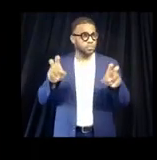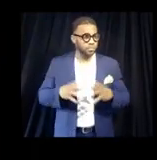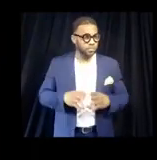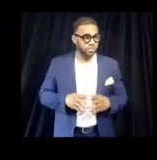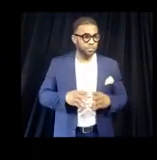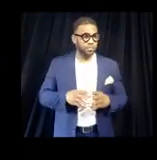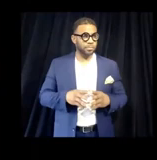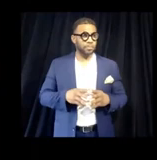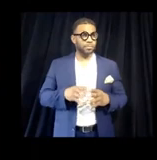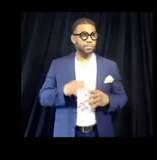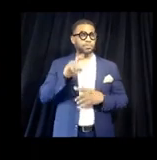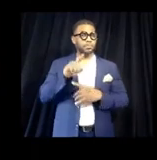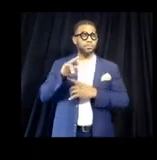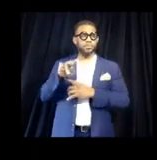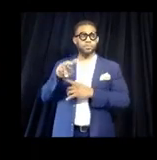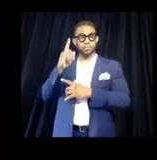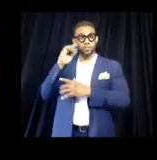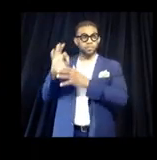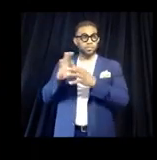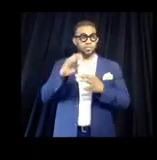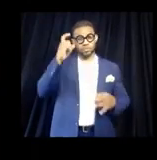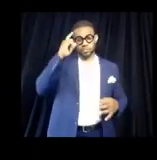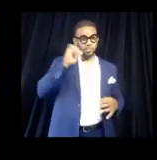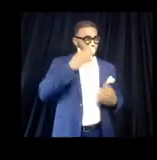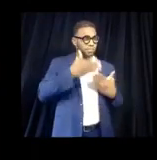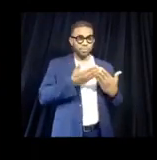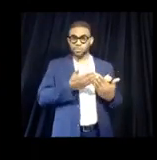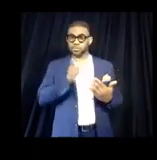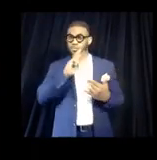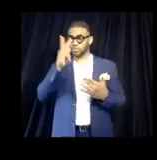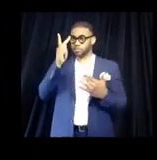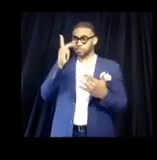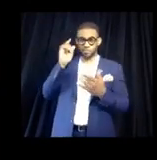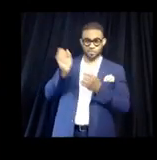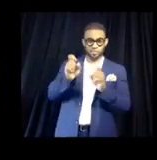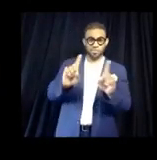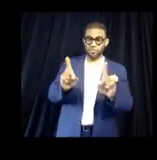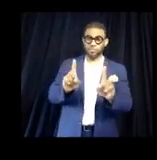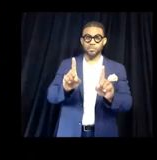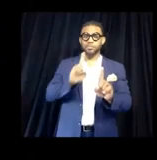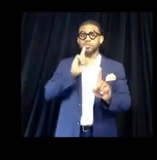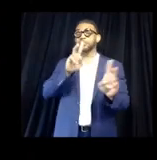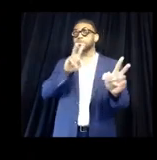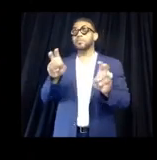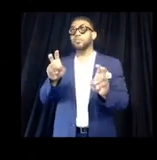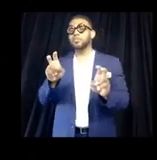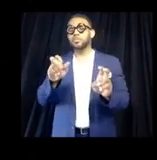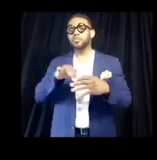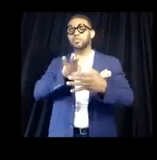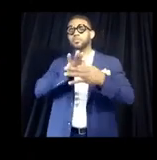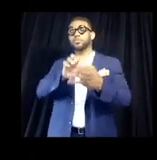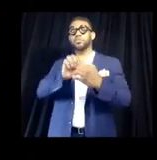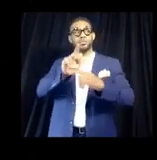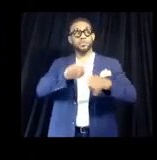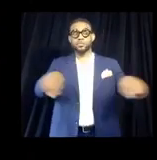as, quote unquote, a coalition of conscience, not for convenience or to be politically strategic, but to be, quote,